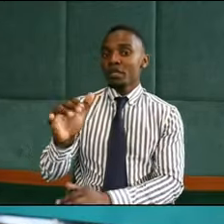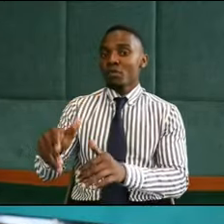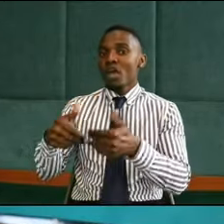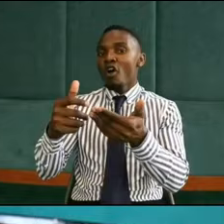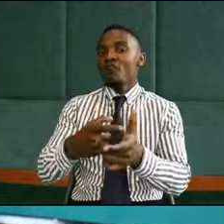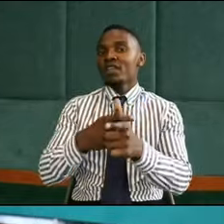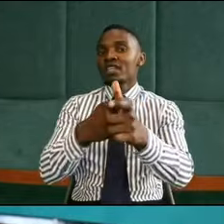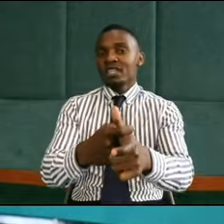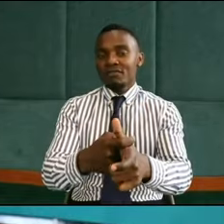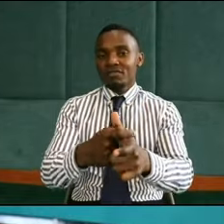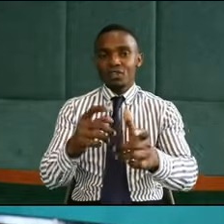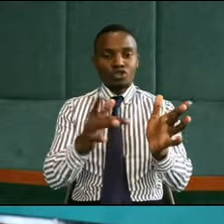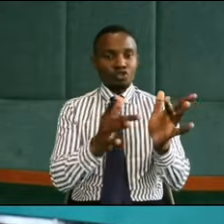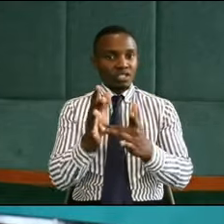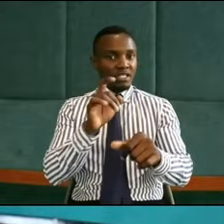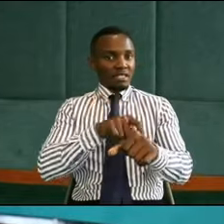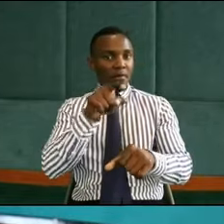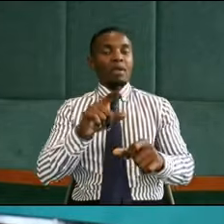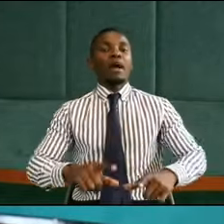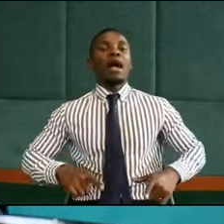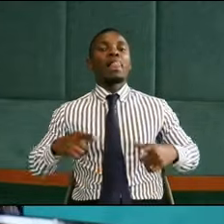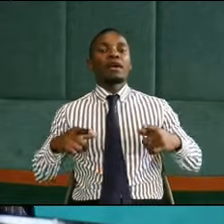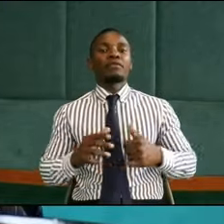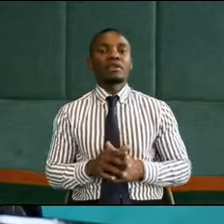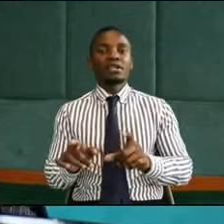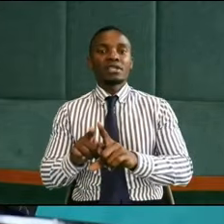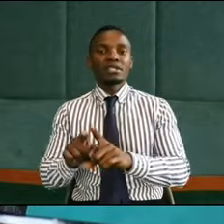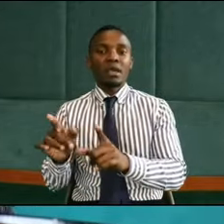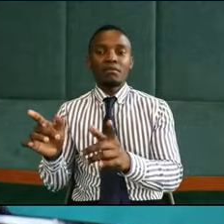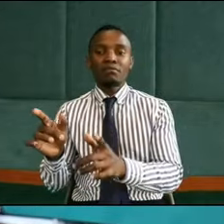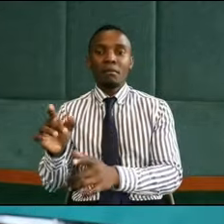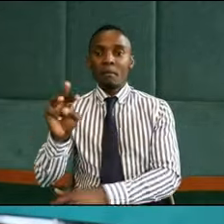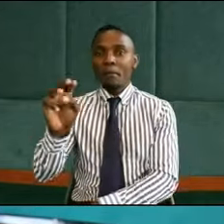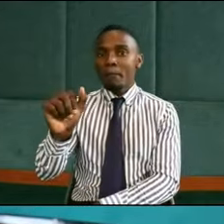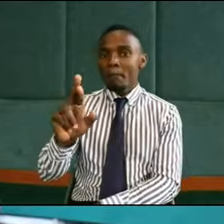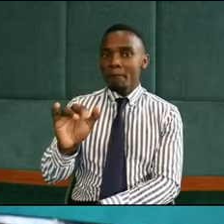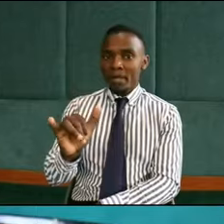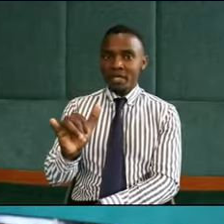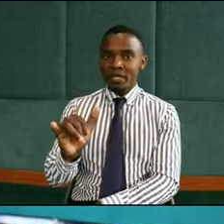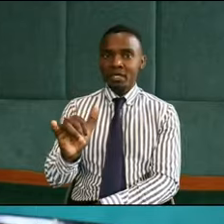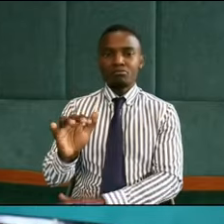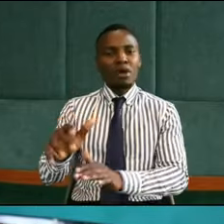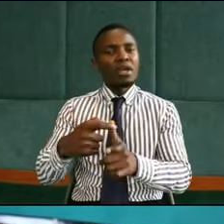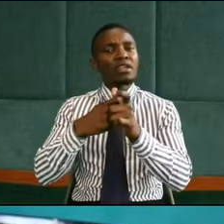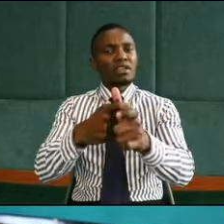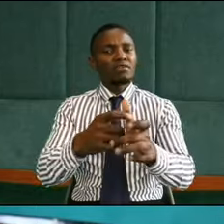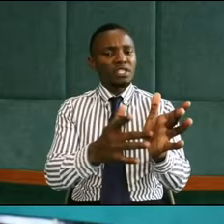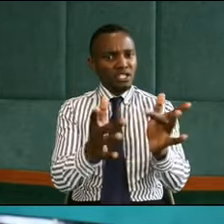Jesus in his lifetime. Mary poured her fragrance to Jesus when he could see it.